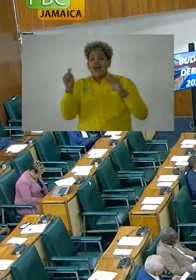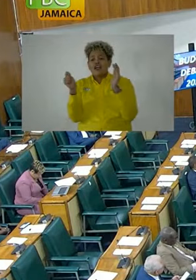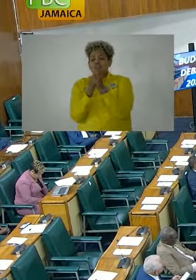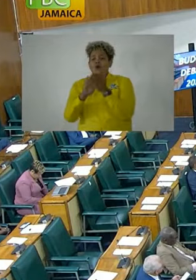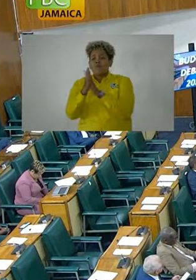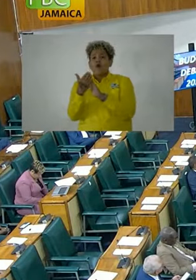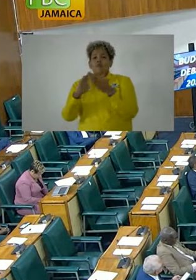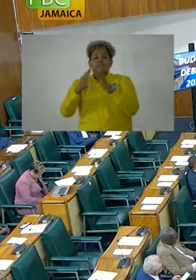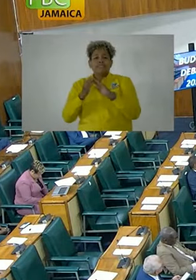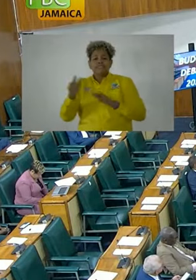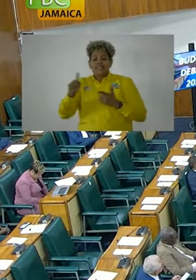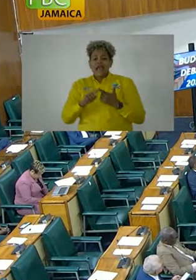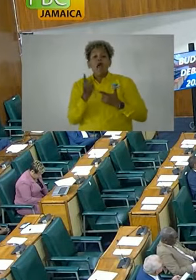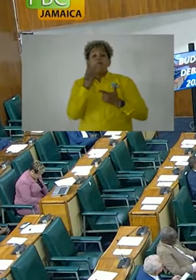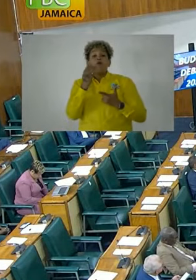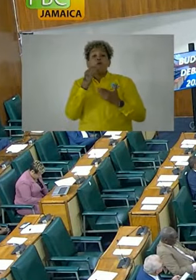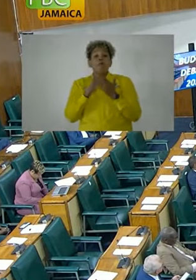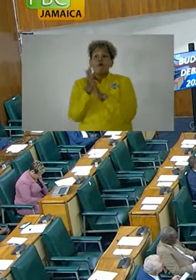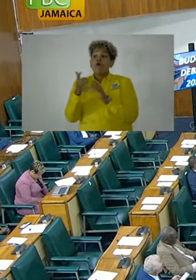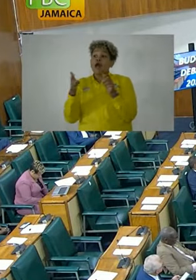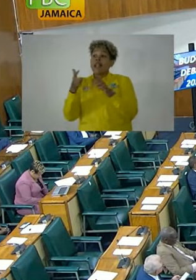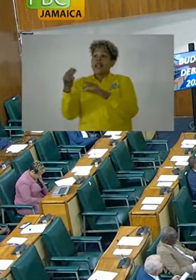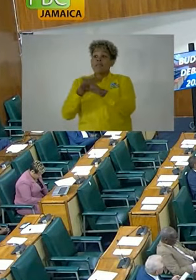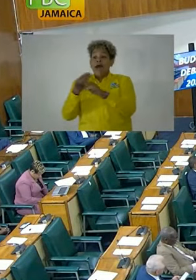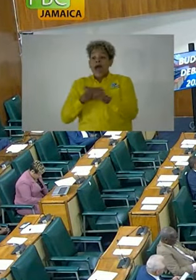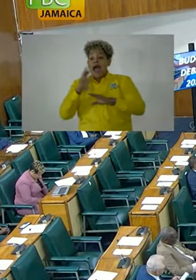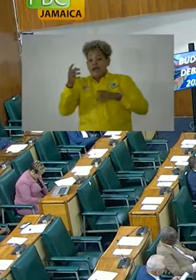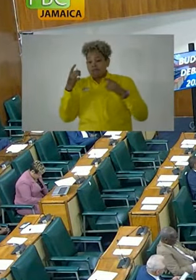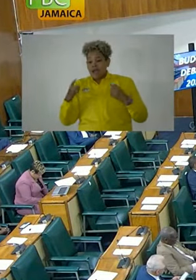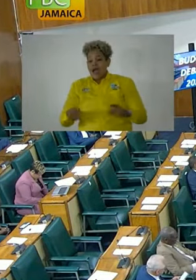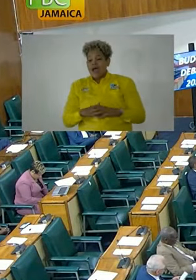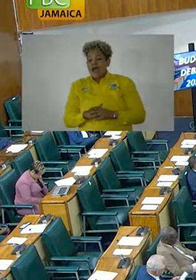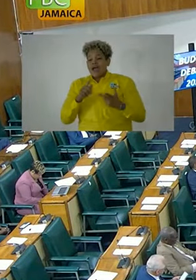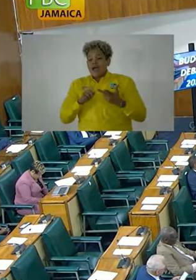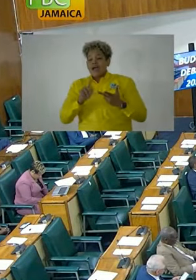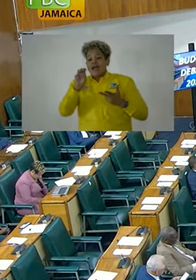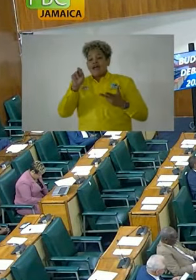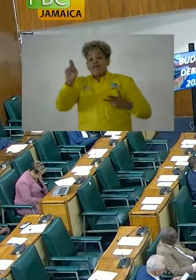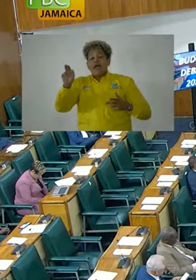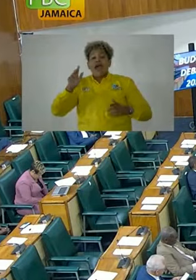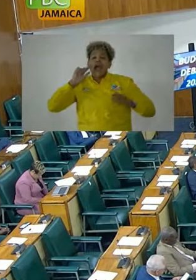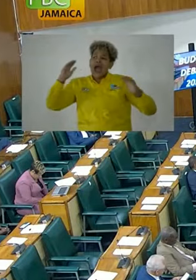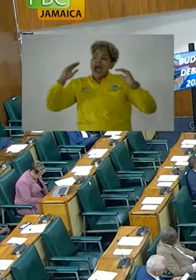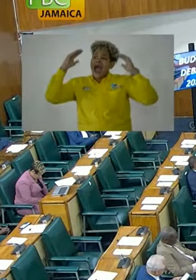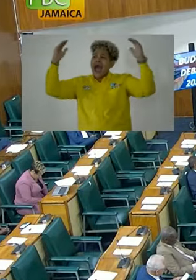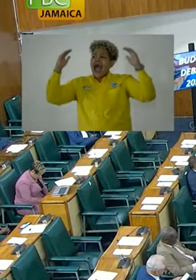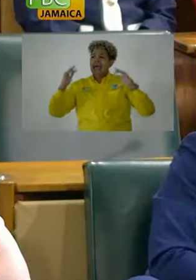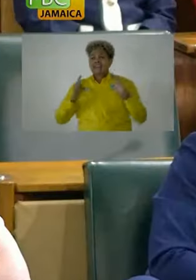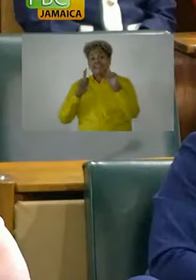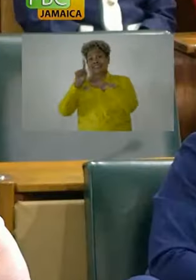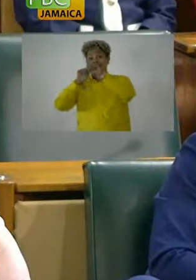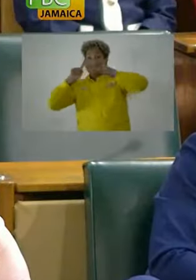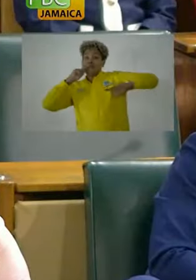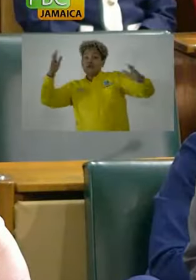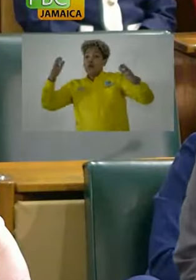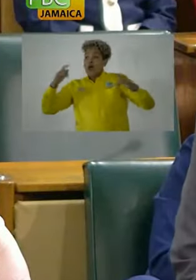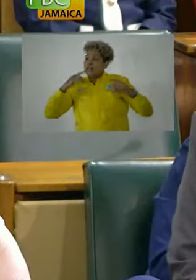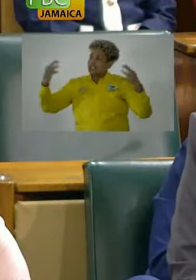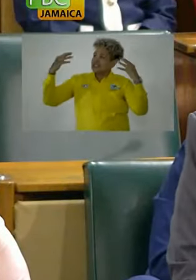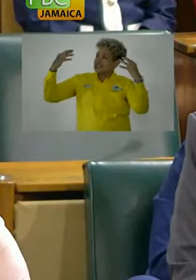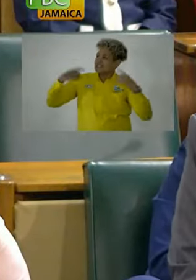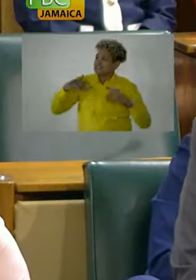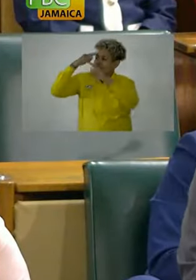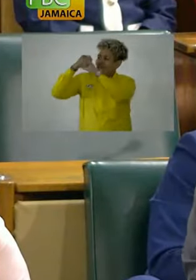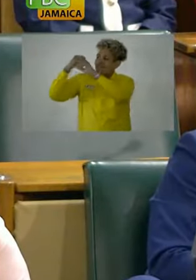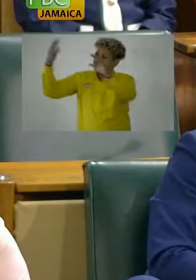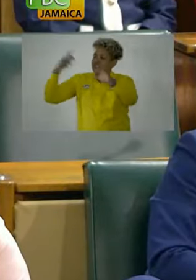city and Portmore into Little Miami. Mere pie-in-the-sky ideas masquerading as a vision